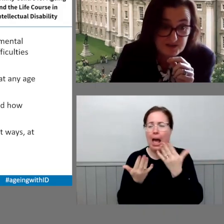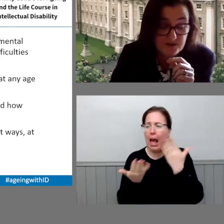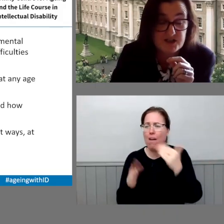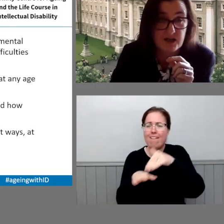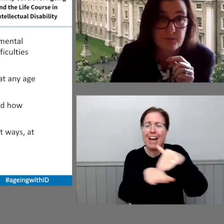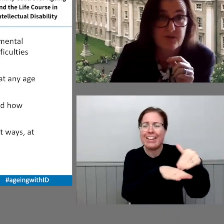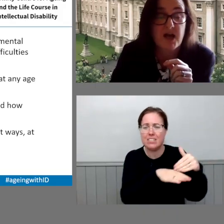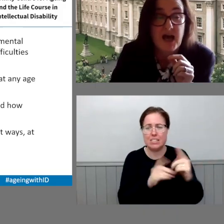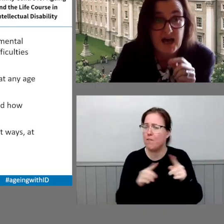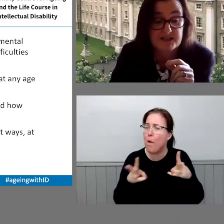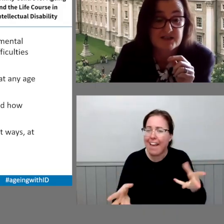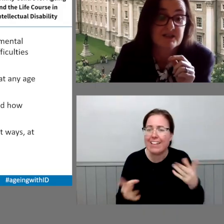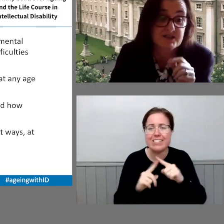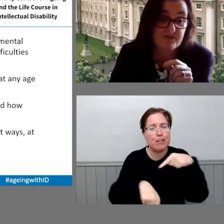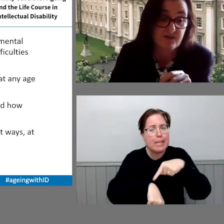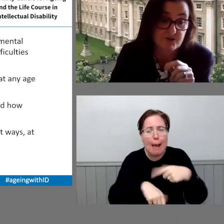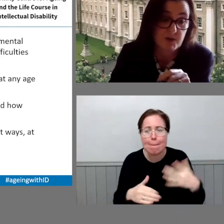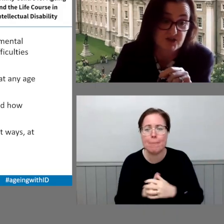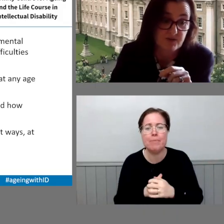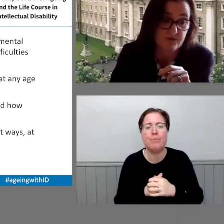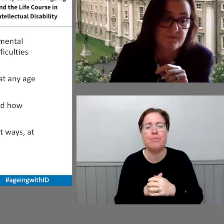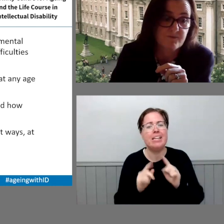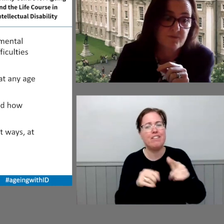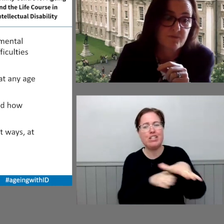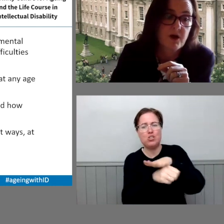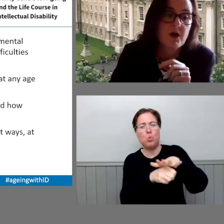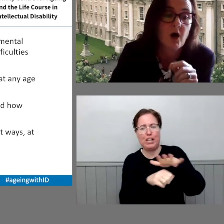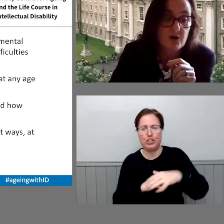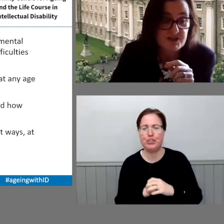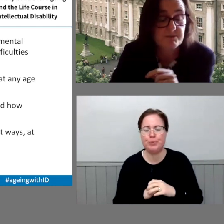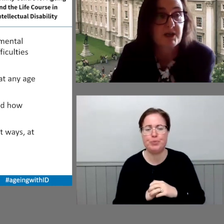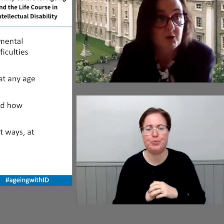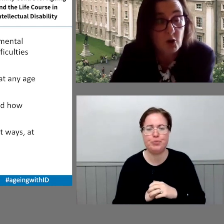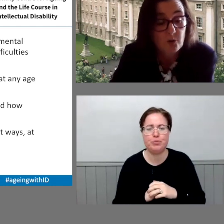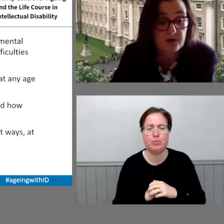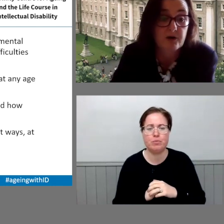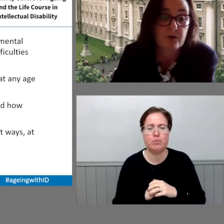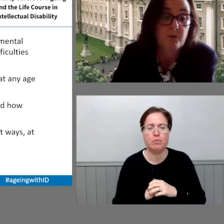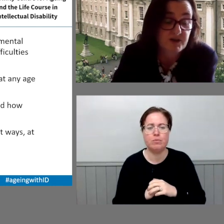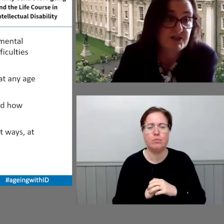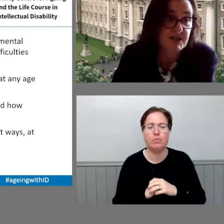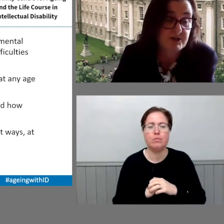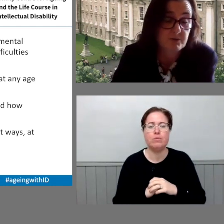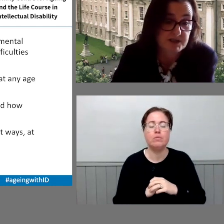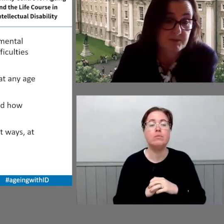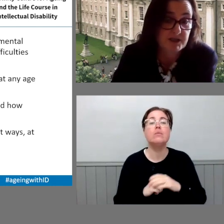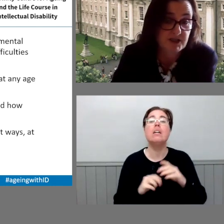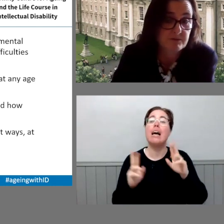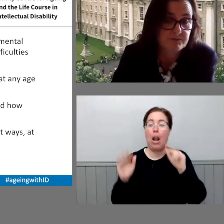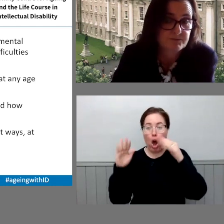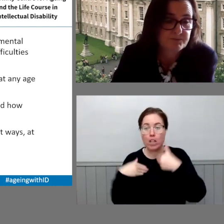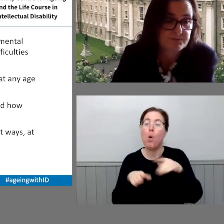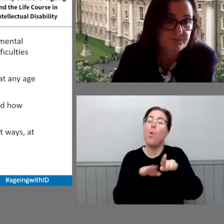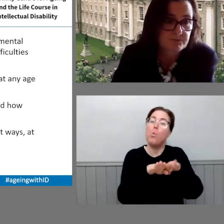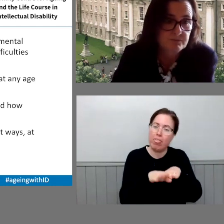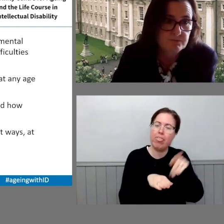ways, at different times, and in different situations. Autism can co-occur with an intellectual